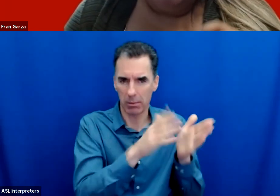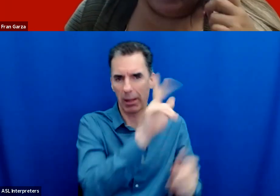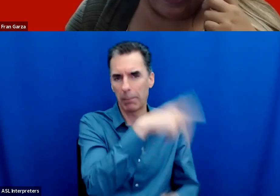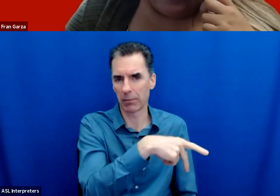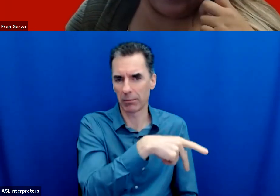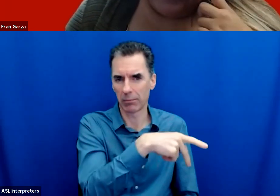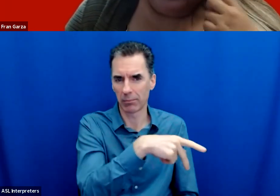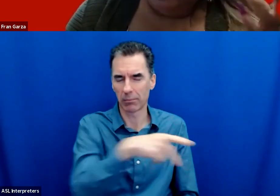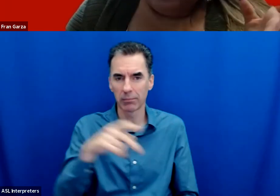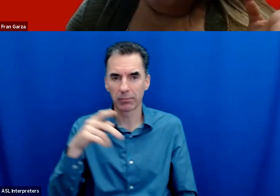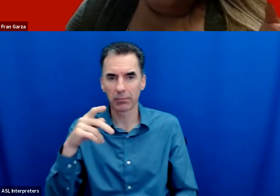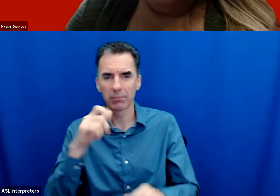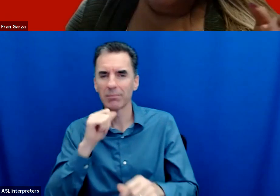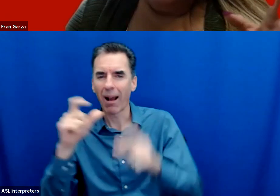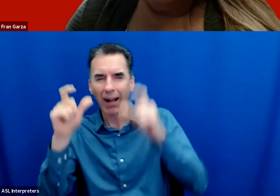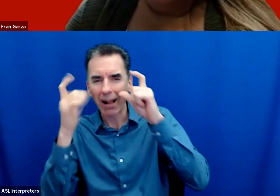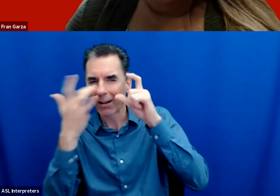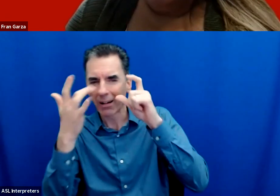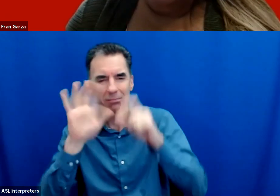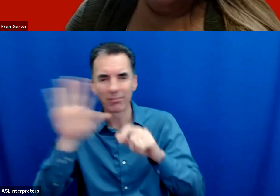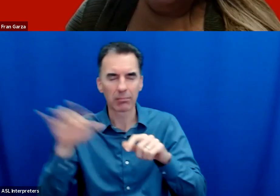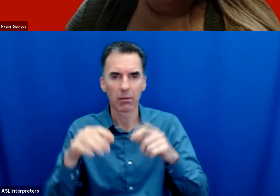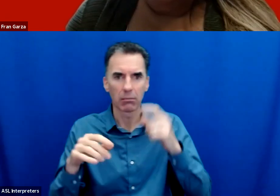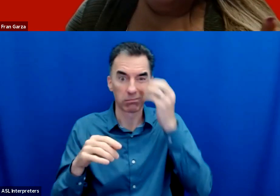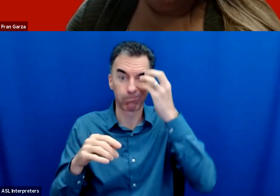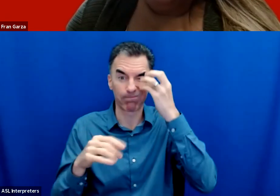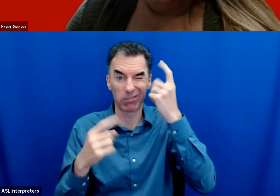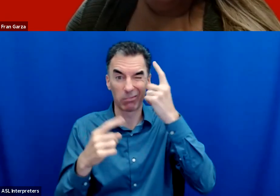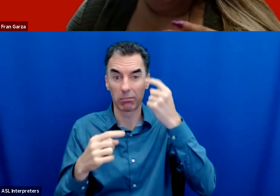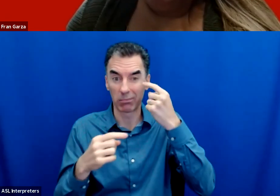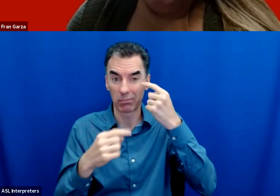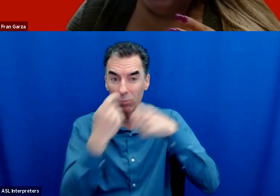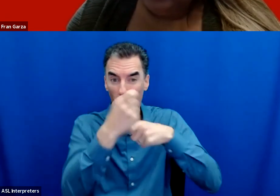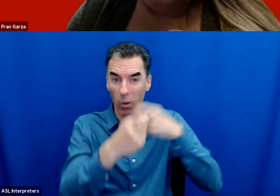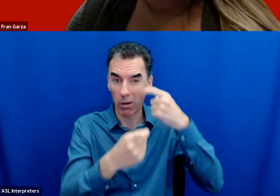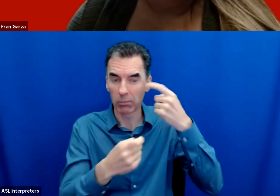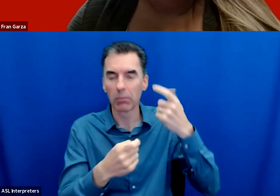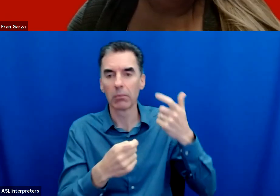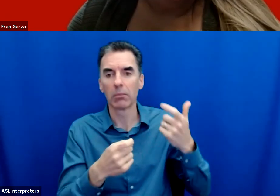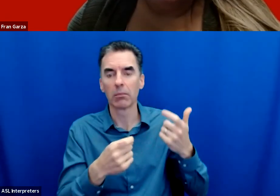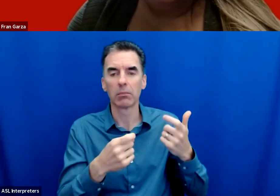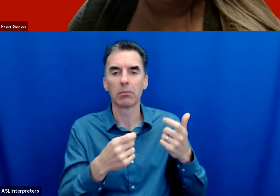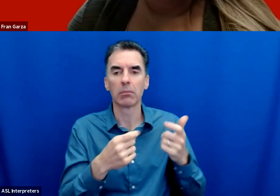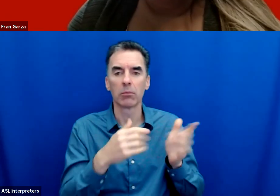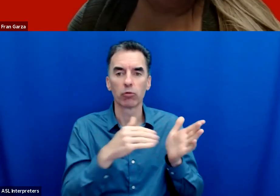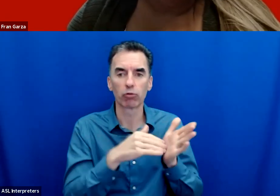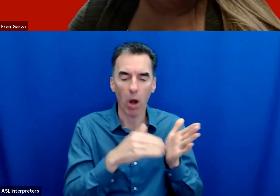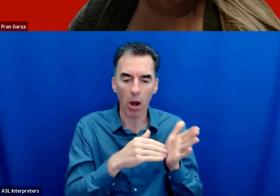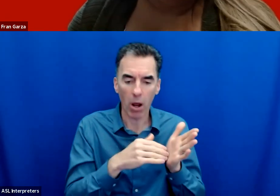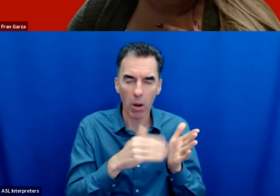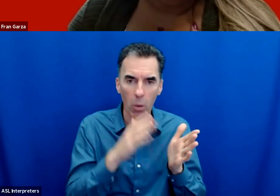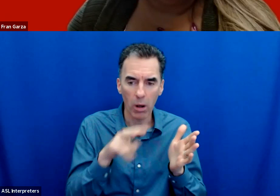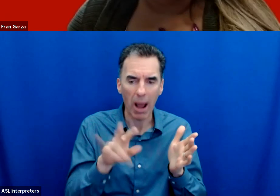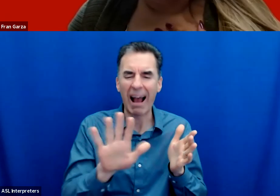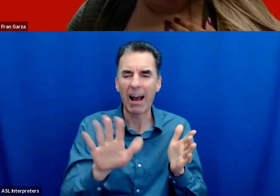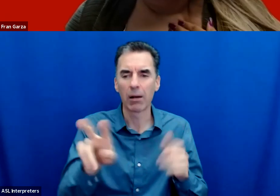And I can tell you that my eye doctor knows right away, hey, you have this eye problem you're dealing with, it needs to go through your medical, so you have